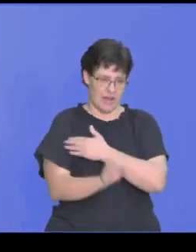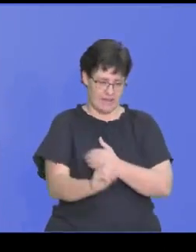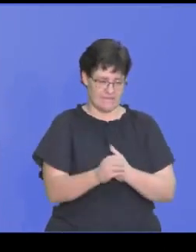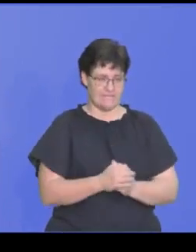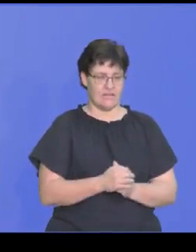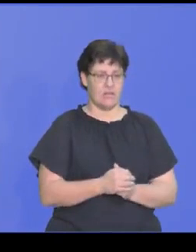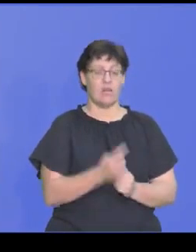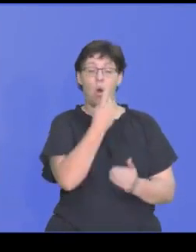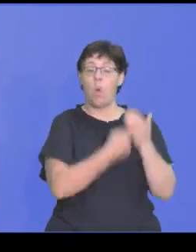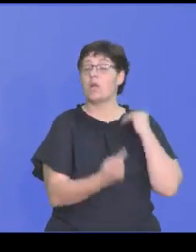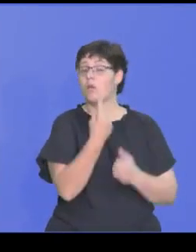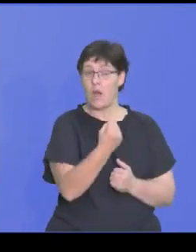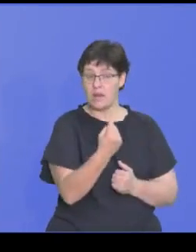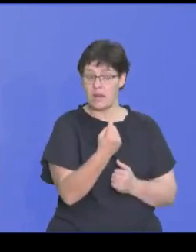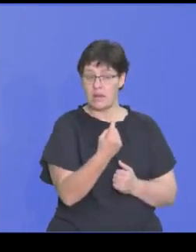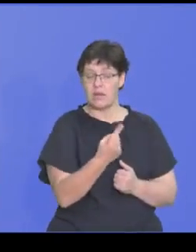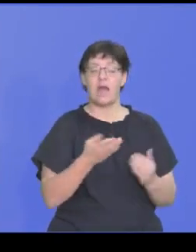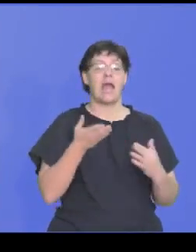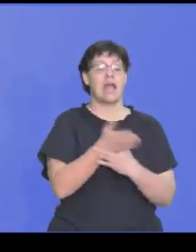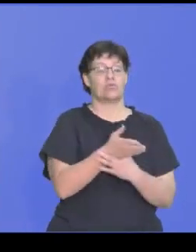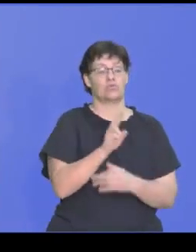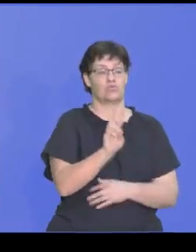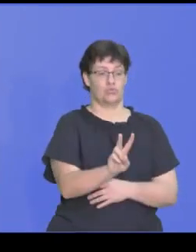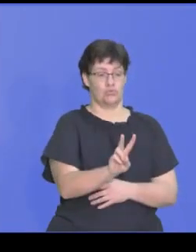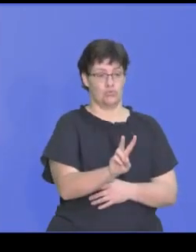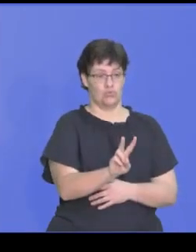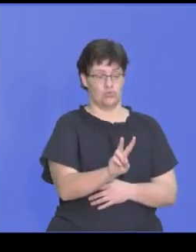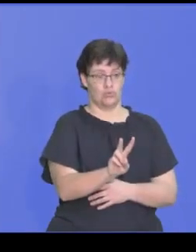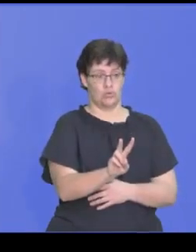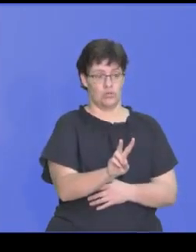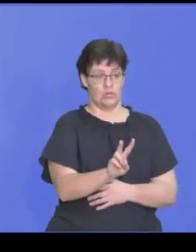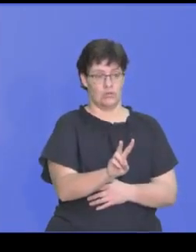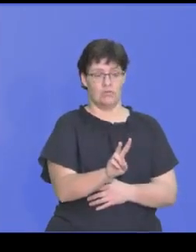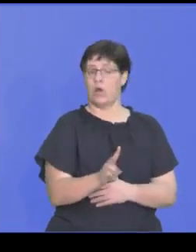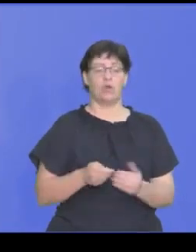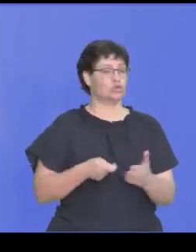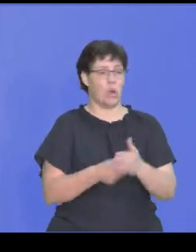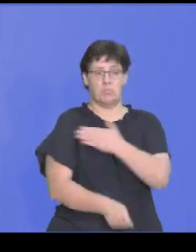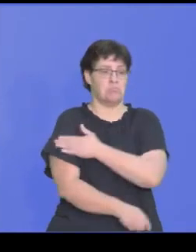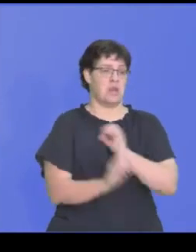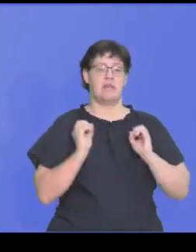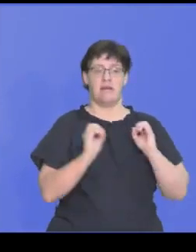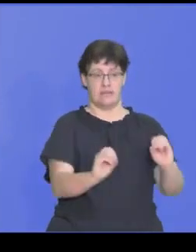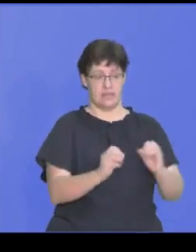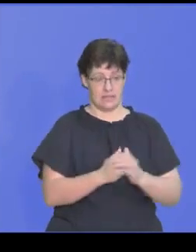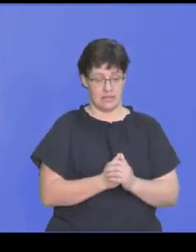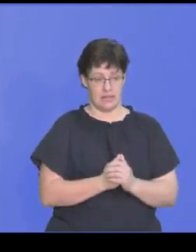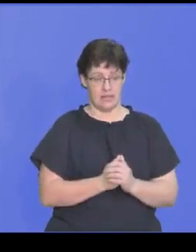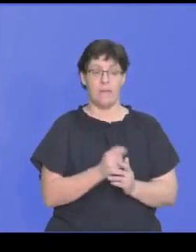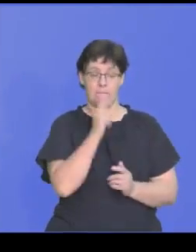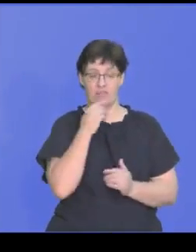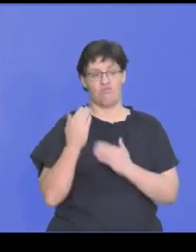there's shops on my right. So the only one is entrance 2, we go in, there are no shops on the